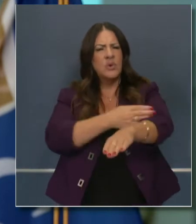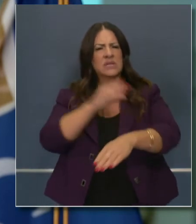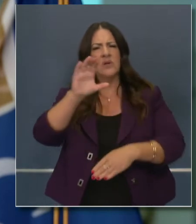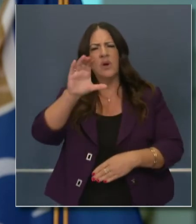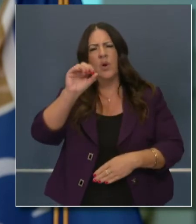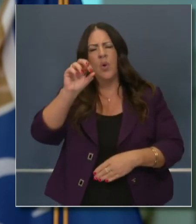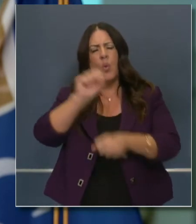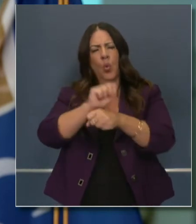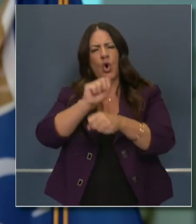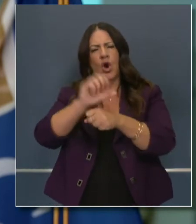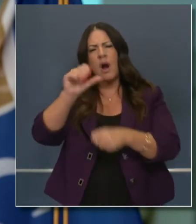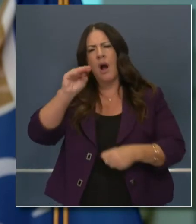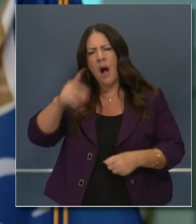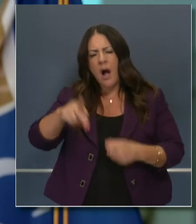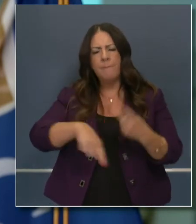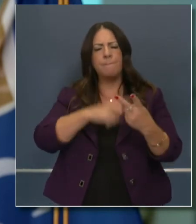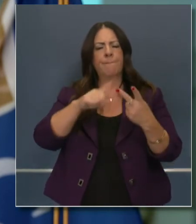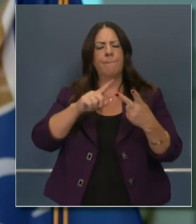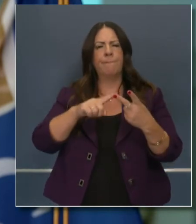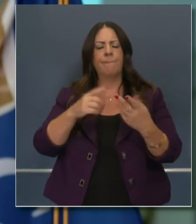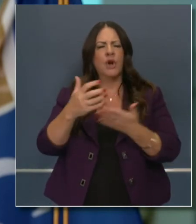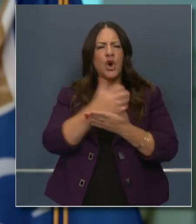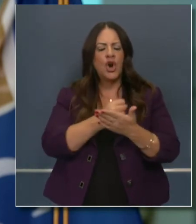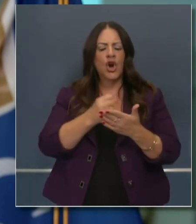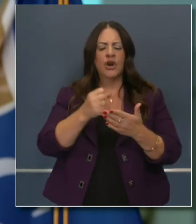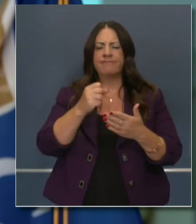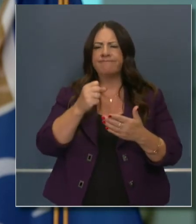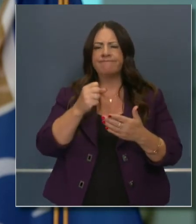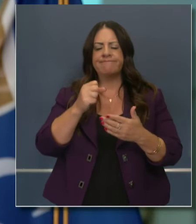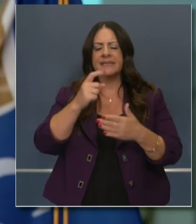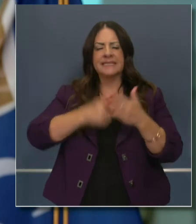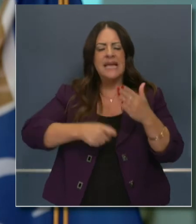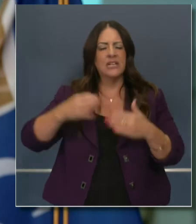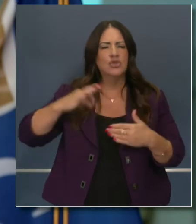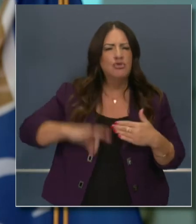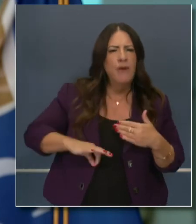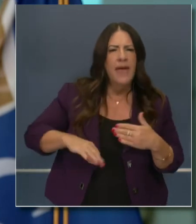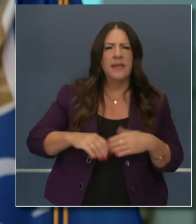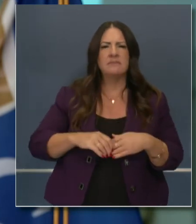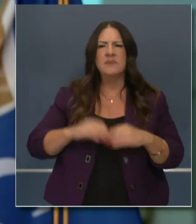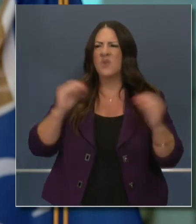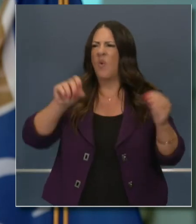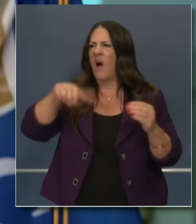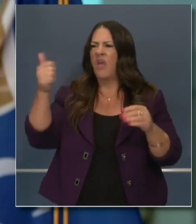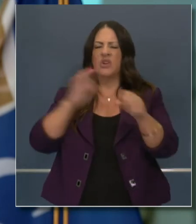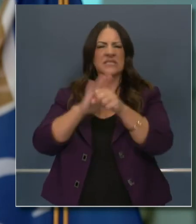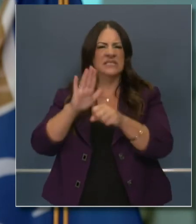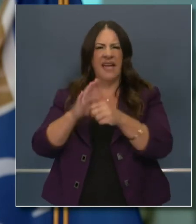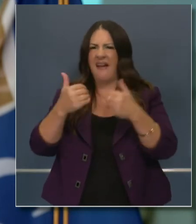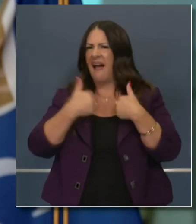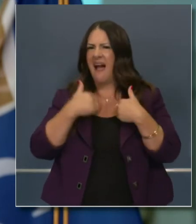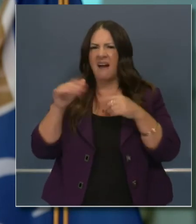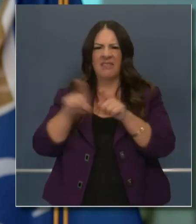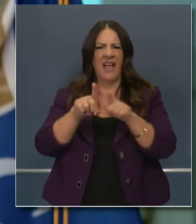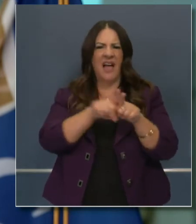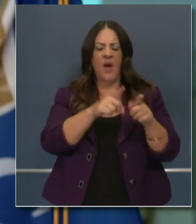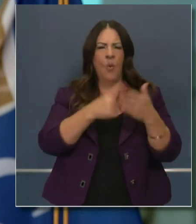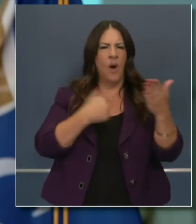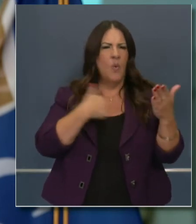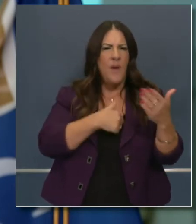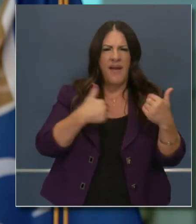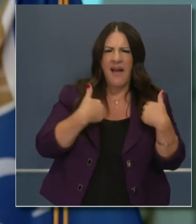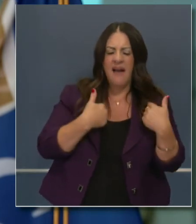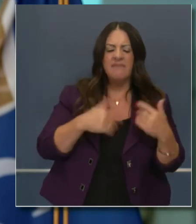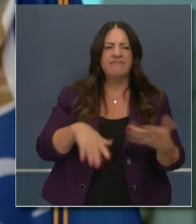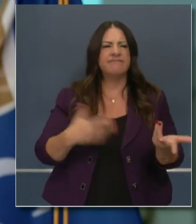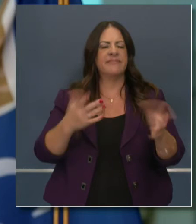providing more supports, including an earned income tax credit, which no other state in America has come close to advancing, getting $1